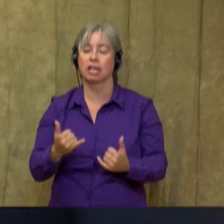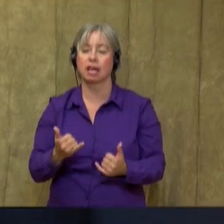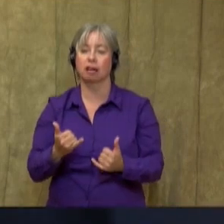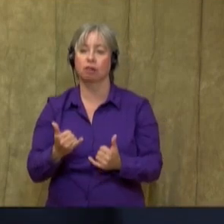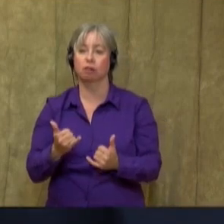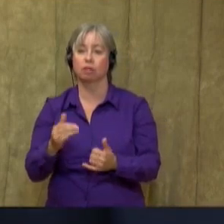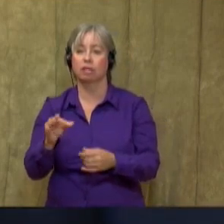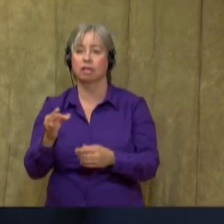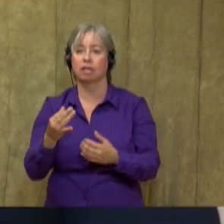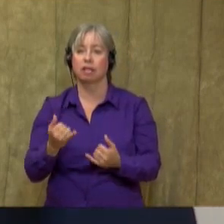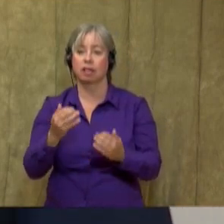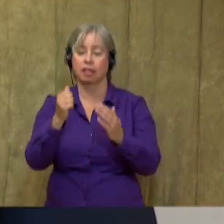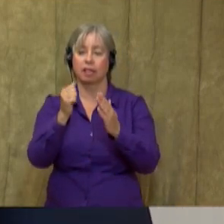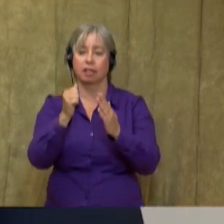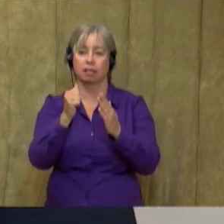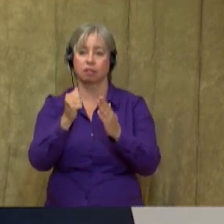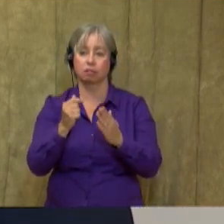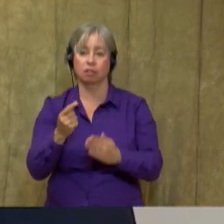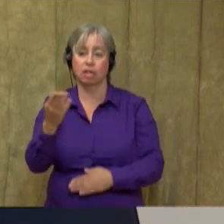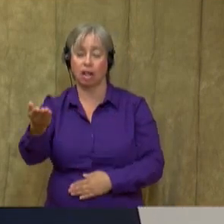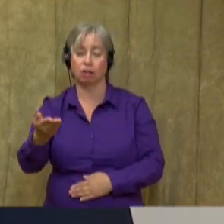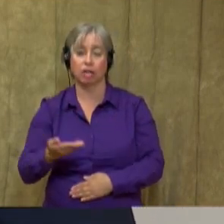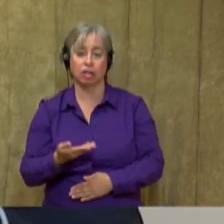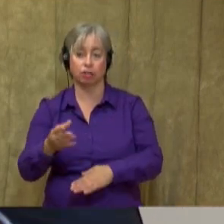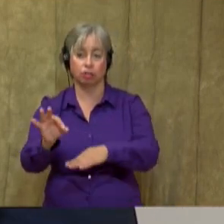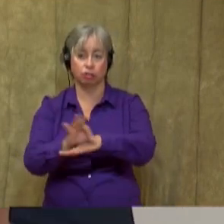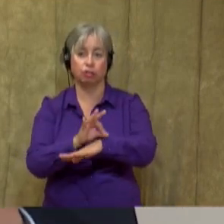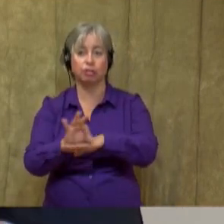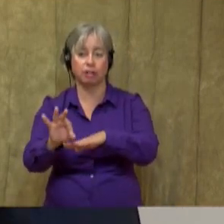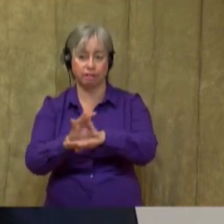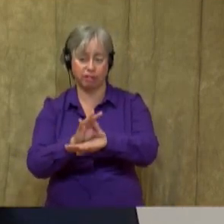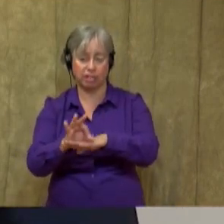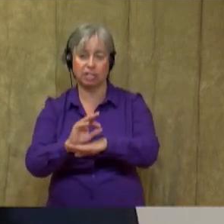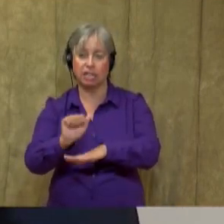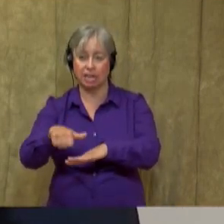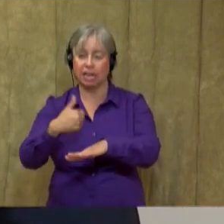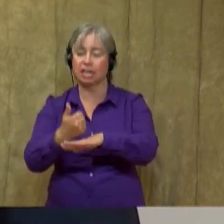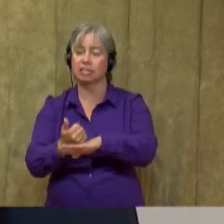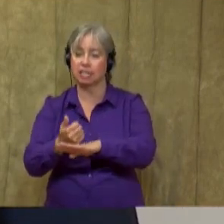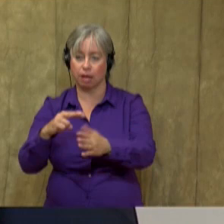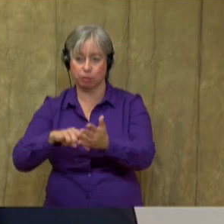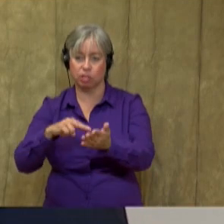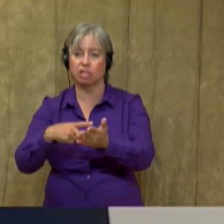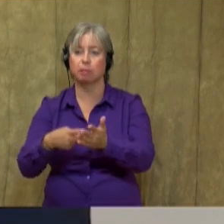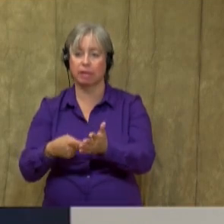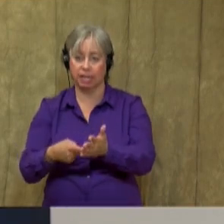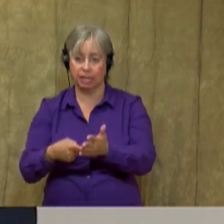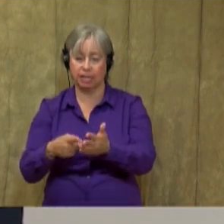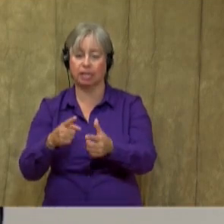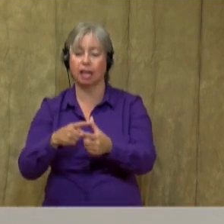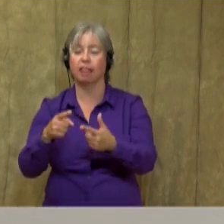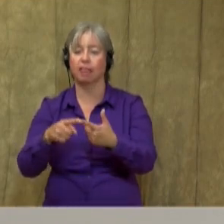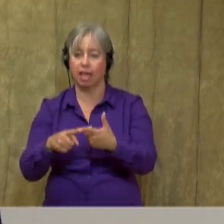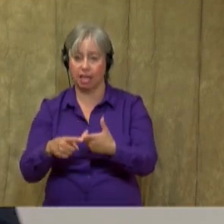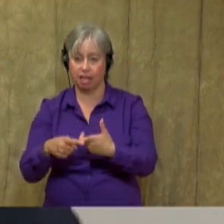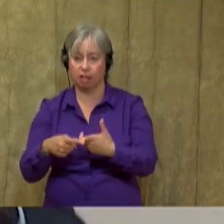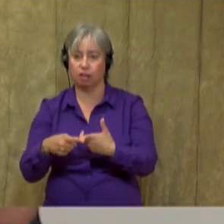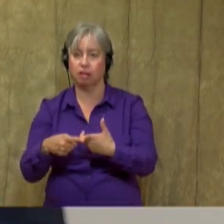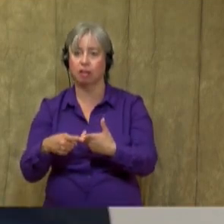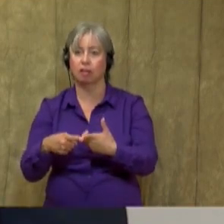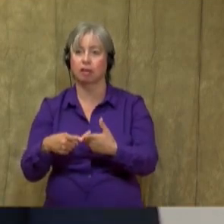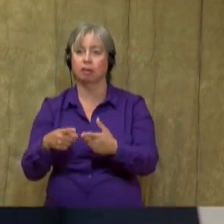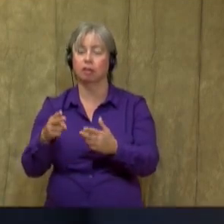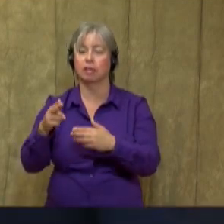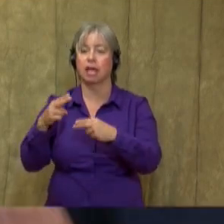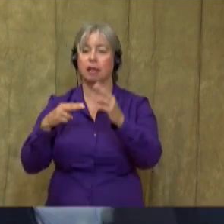the agenda for today, I'm going to introduce you to functions, kind of establish a definition for what that is, and then we're going to take a look at a task called the